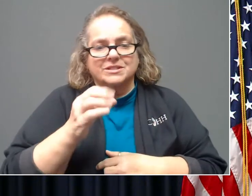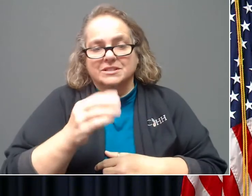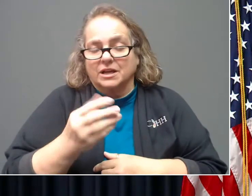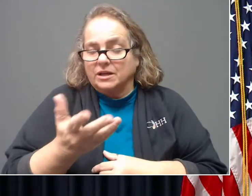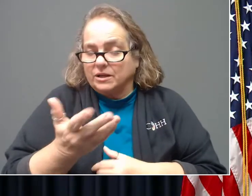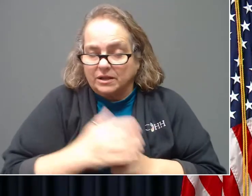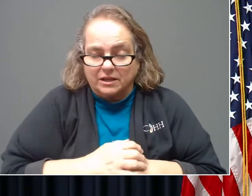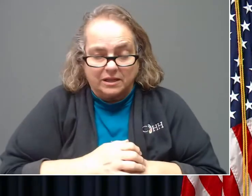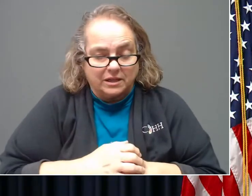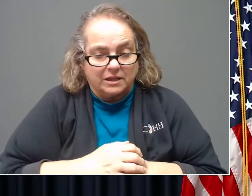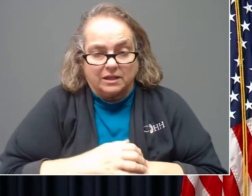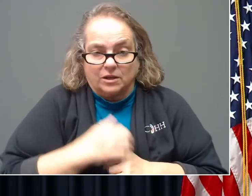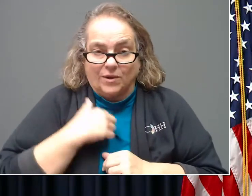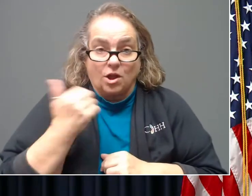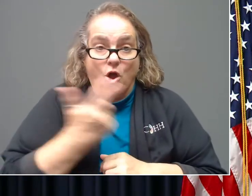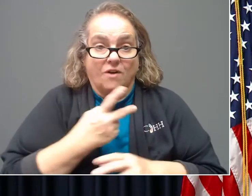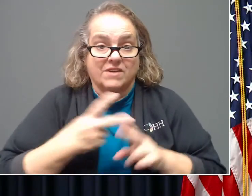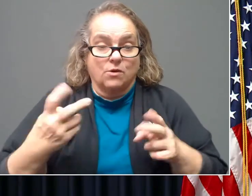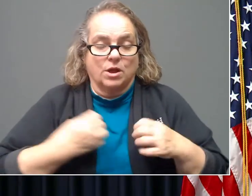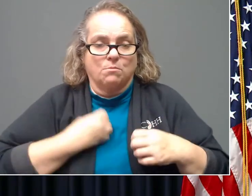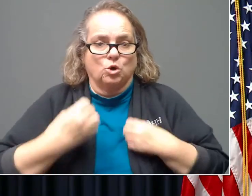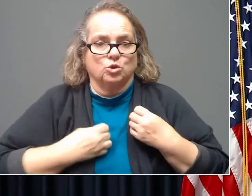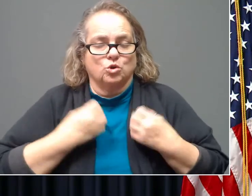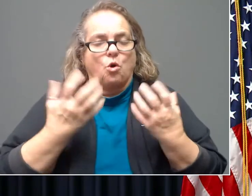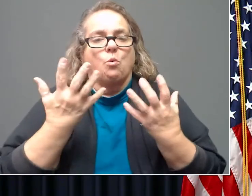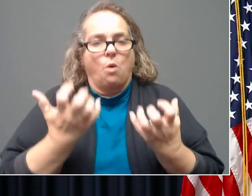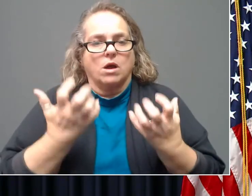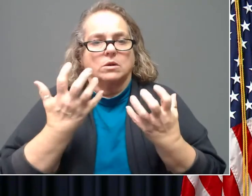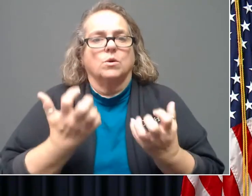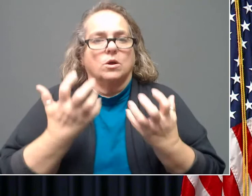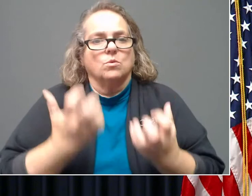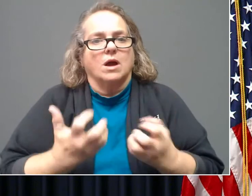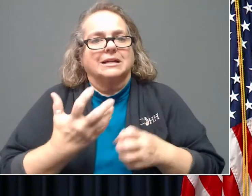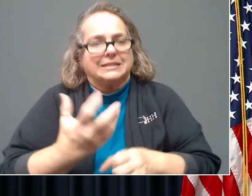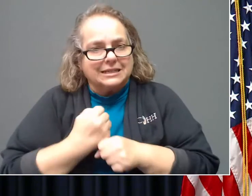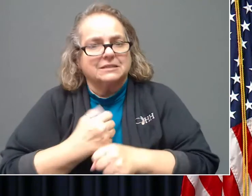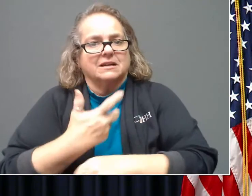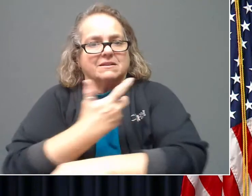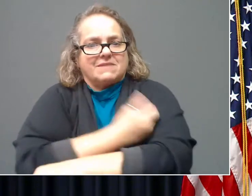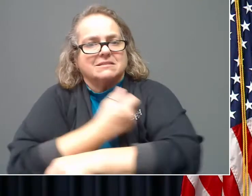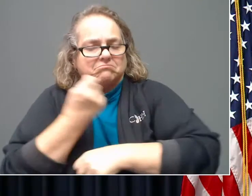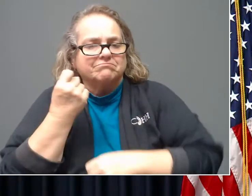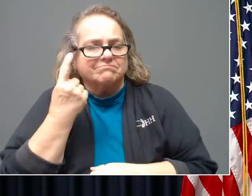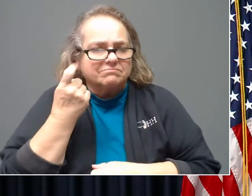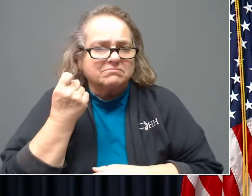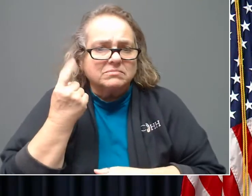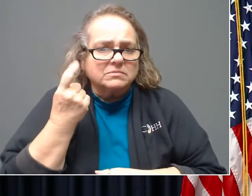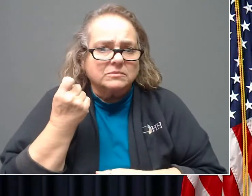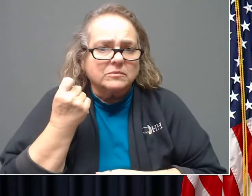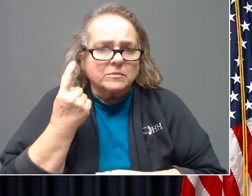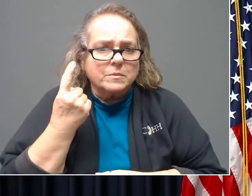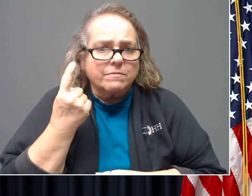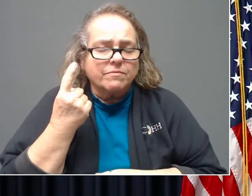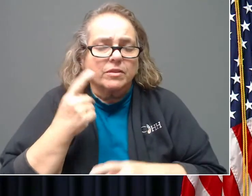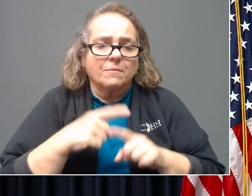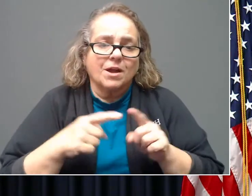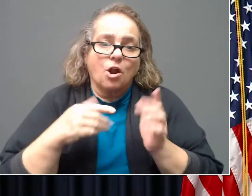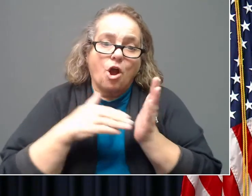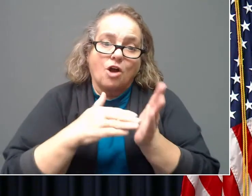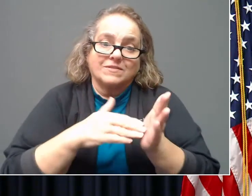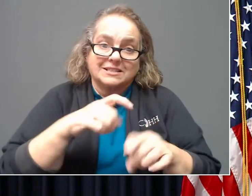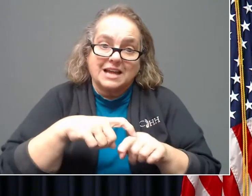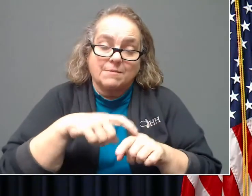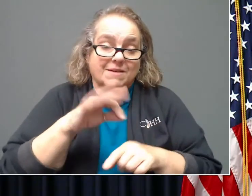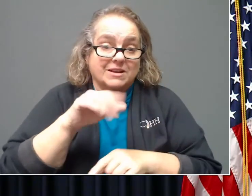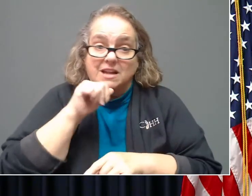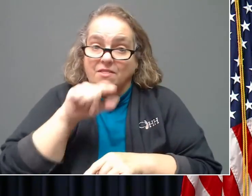we're all emotional about this. We all want the vaccine, and so oftentimes, if it's not there, it can be we're being overlooked.